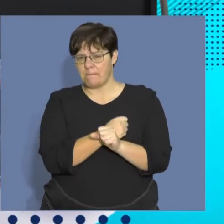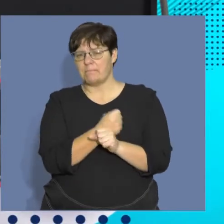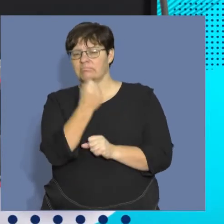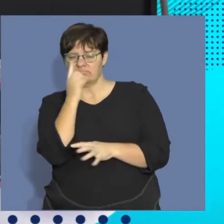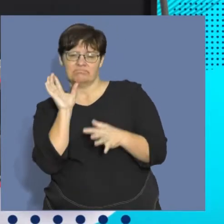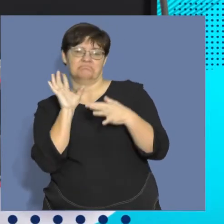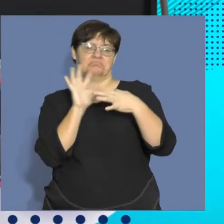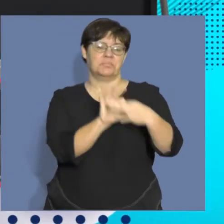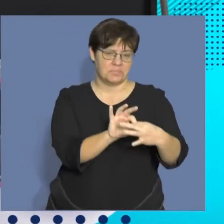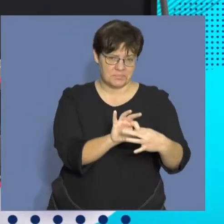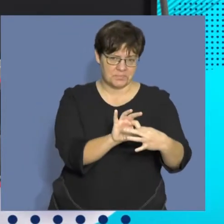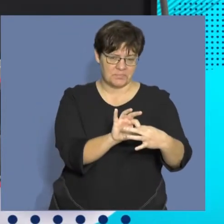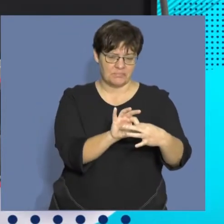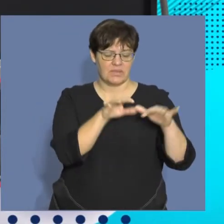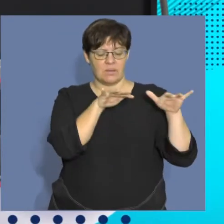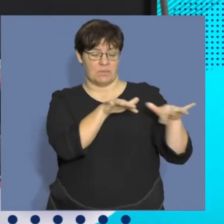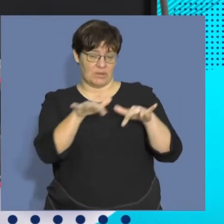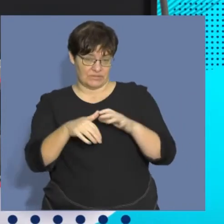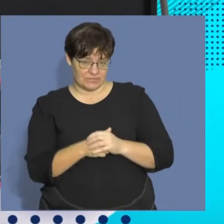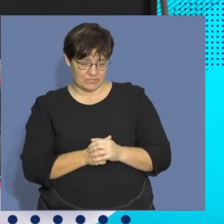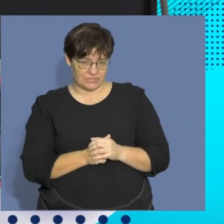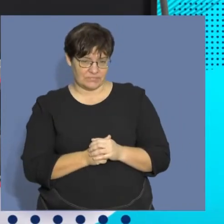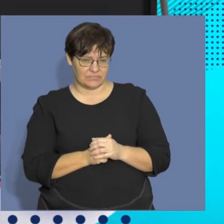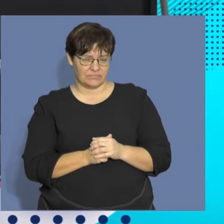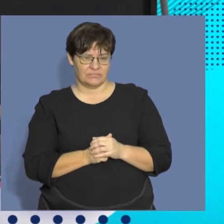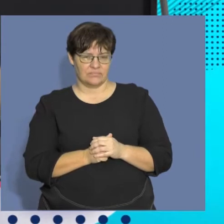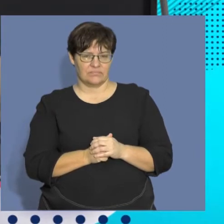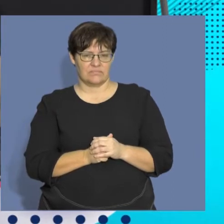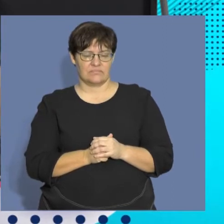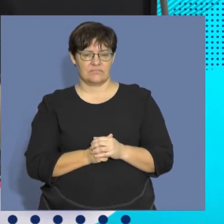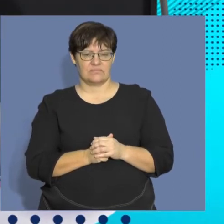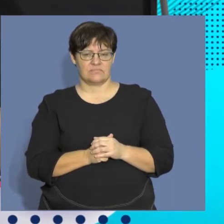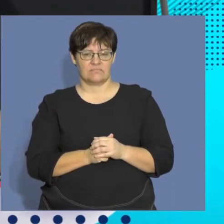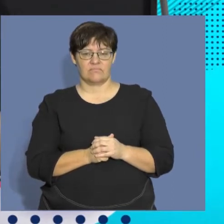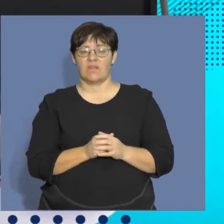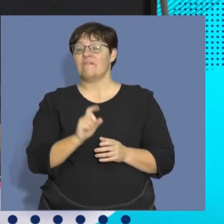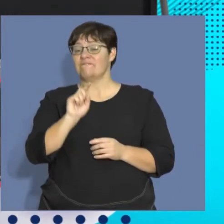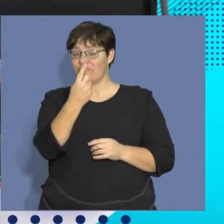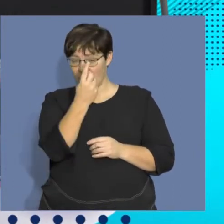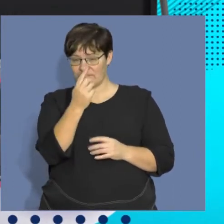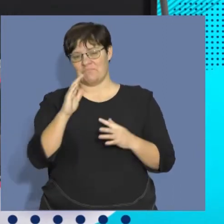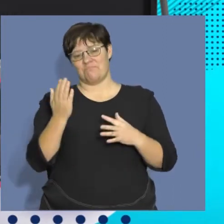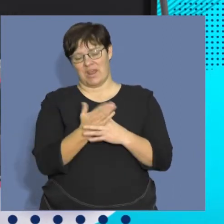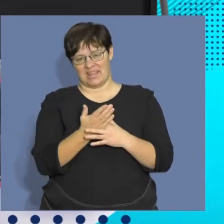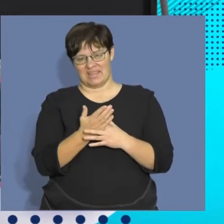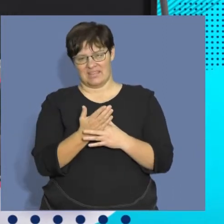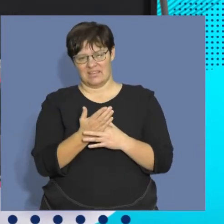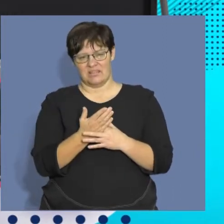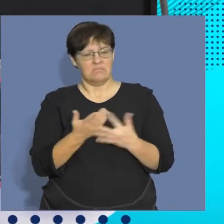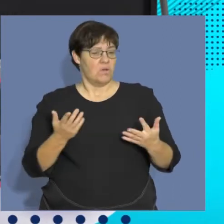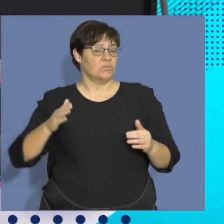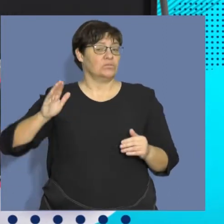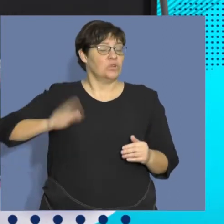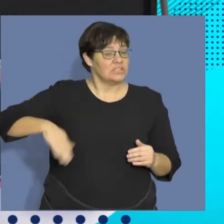terms relating to populations. You're going to take a little bit of a break now, and